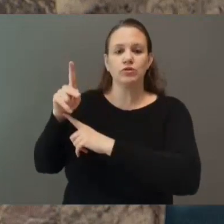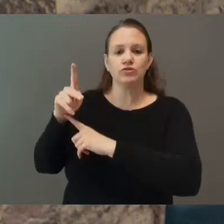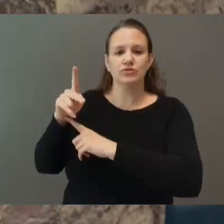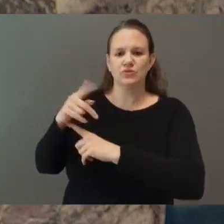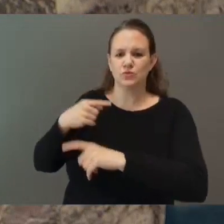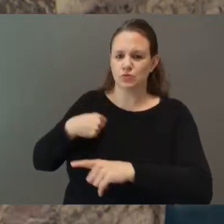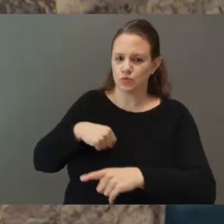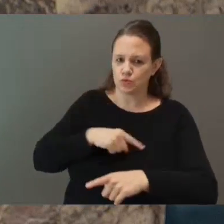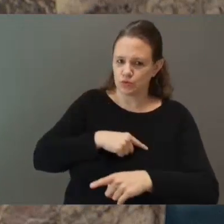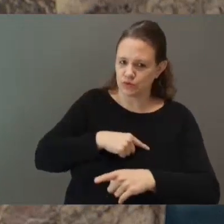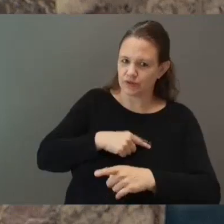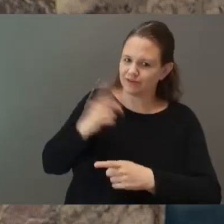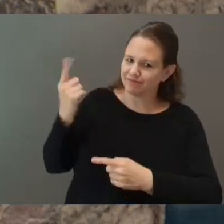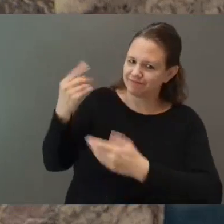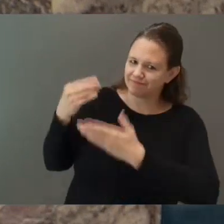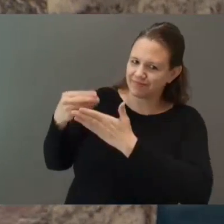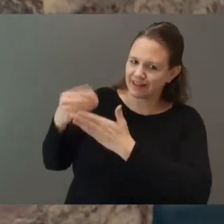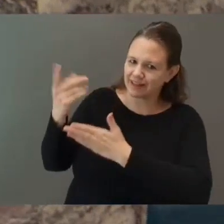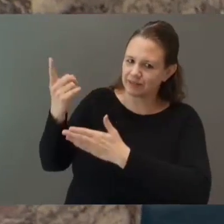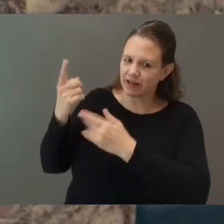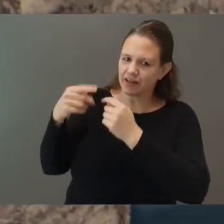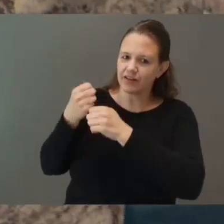And you know,